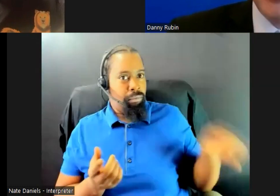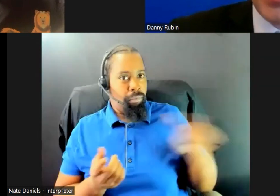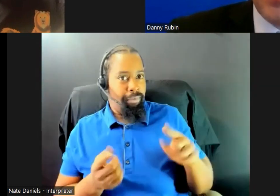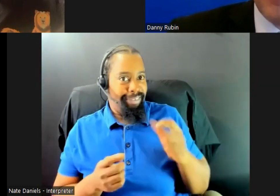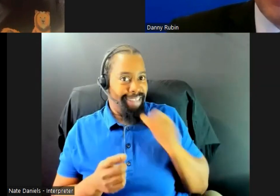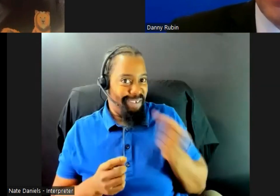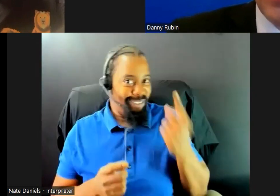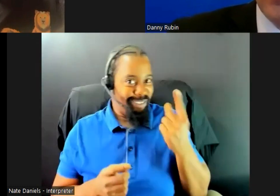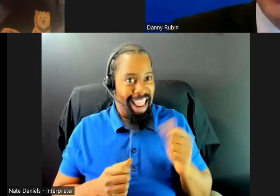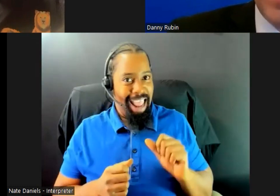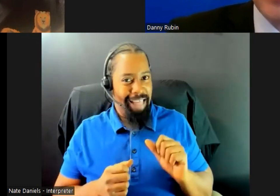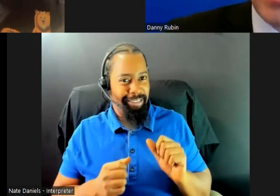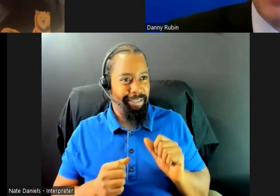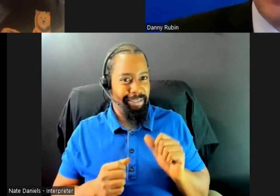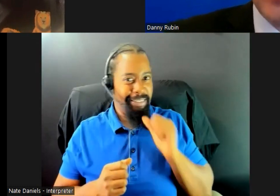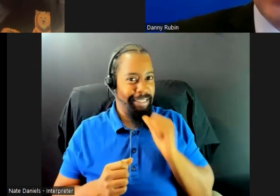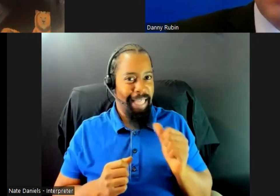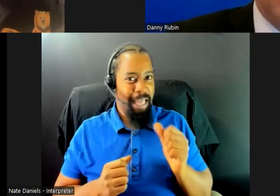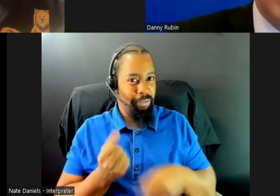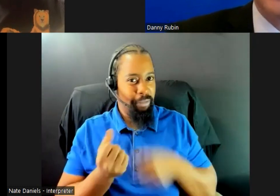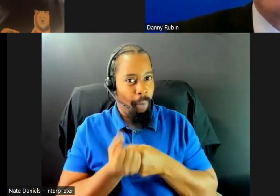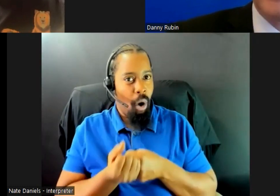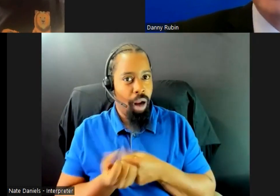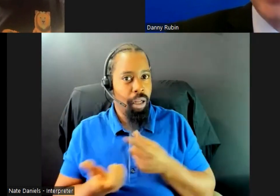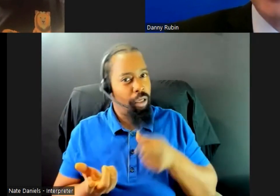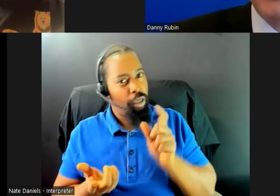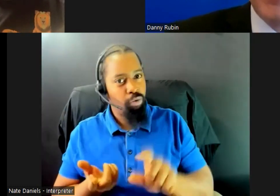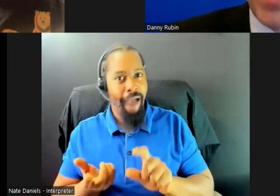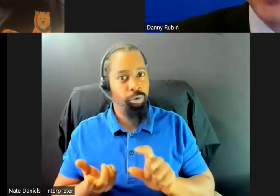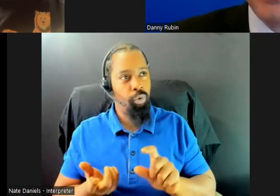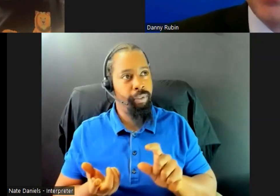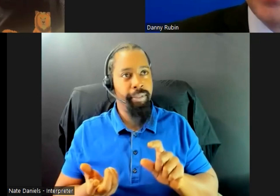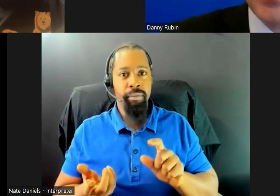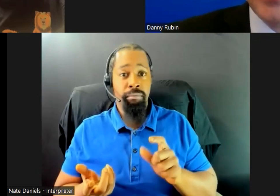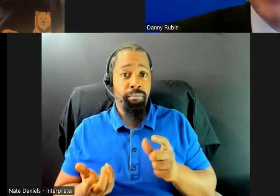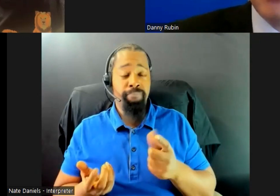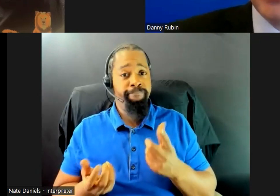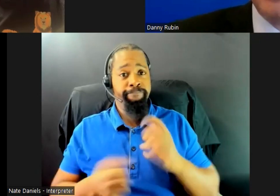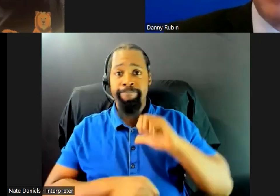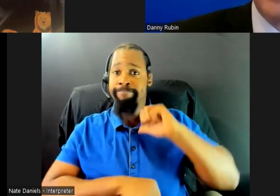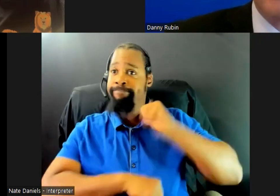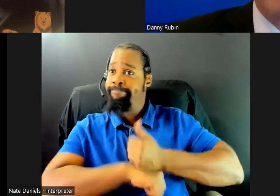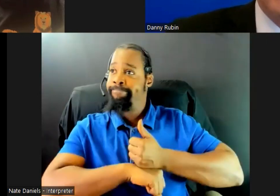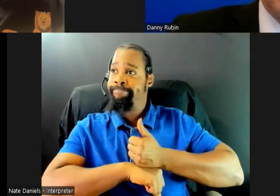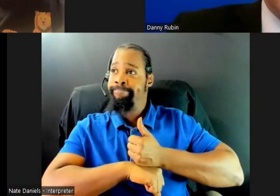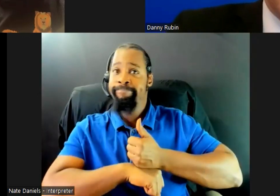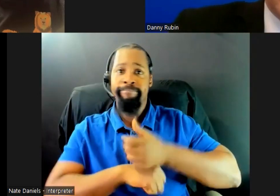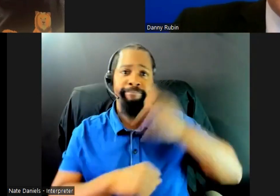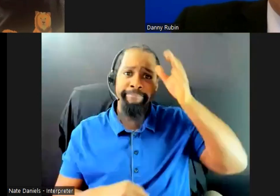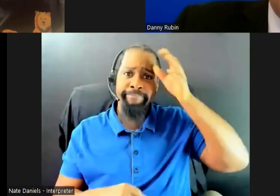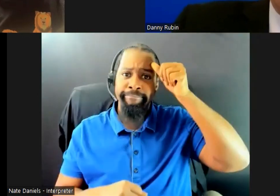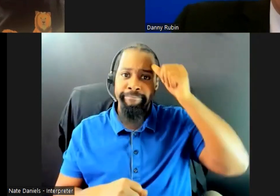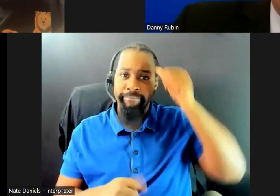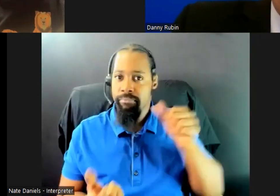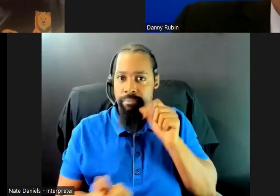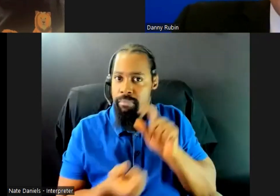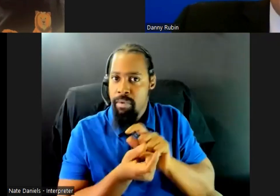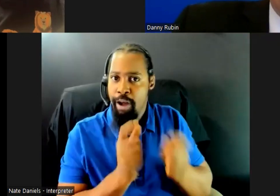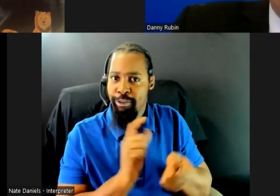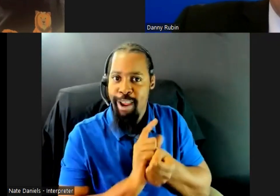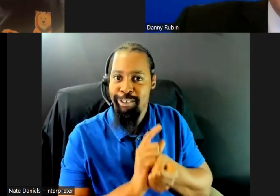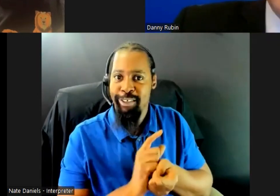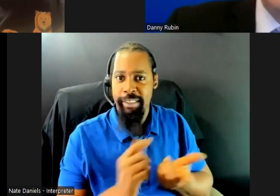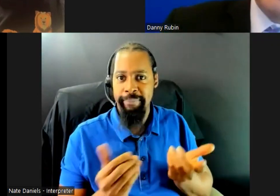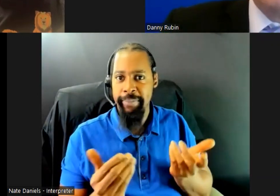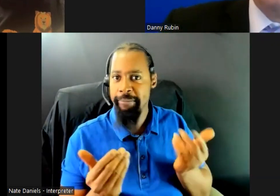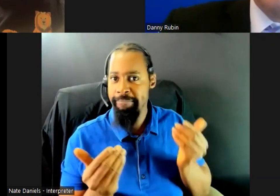what you believe. Who believes that? I think that's amazing advice, not just for fashion, but in life. We have some